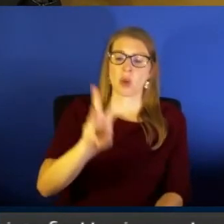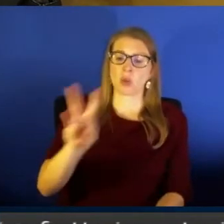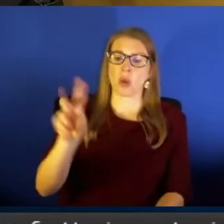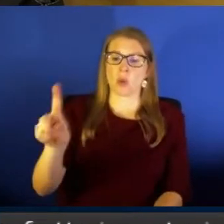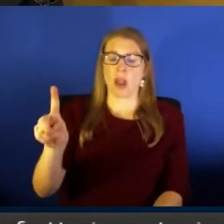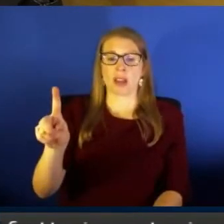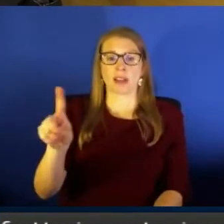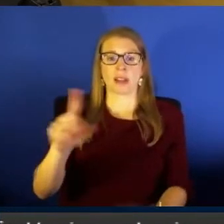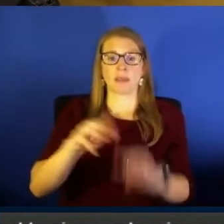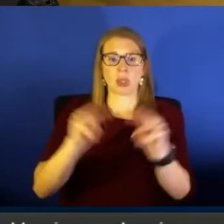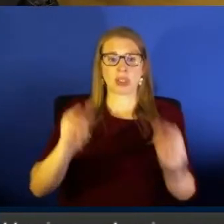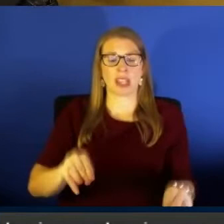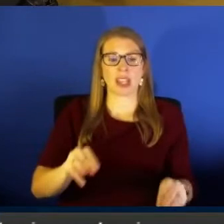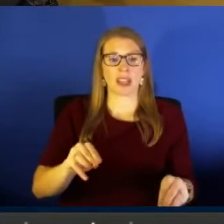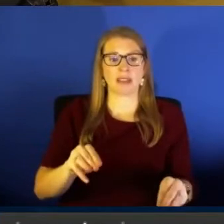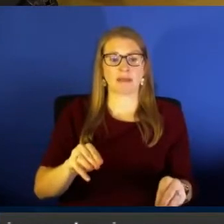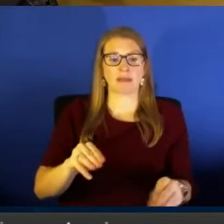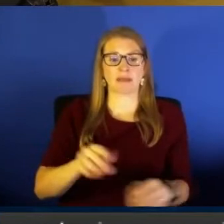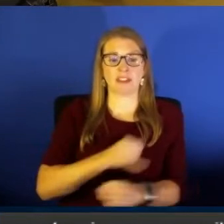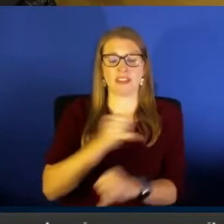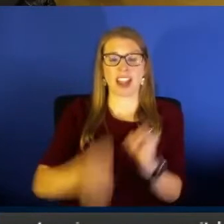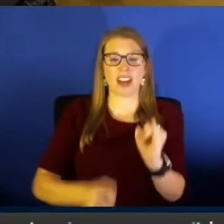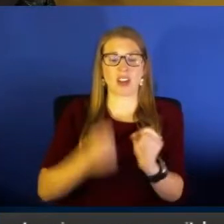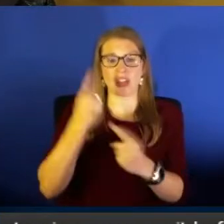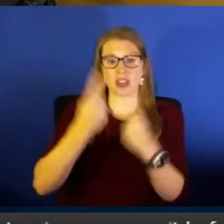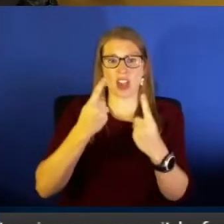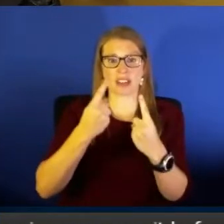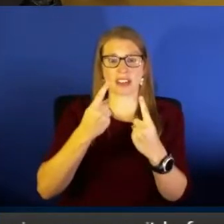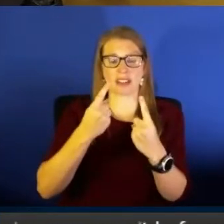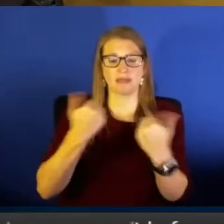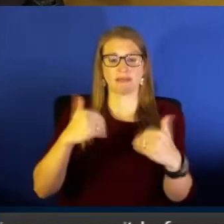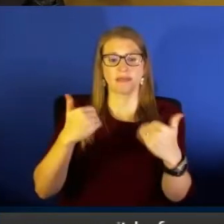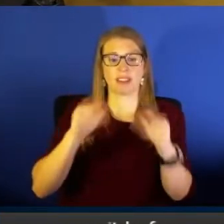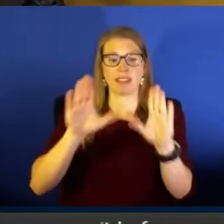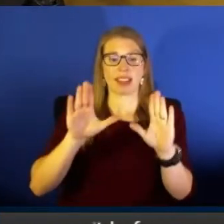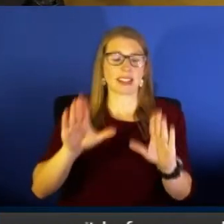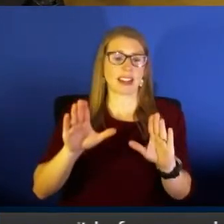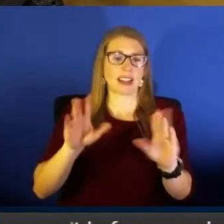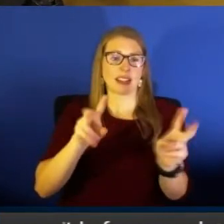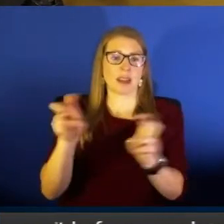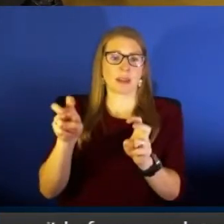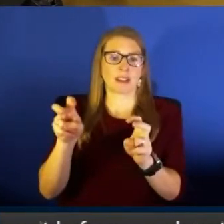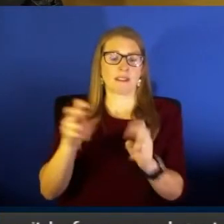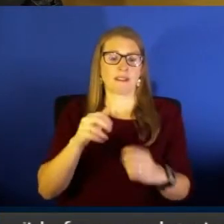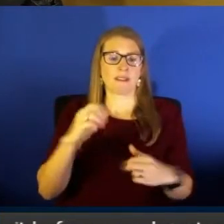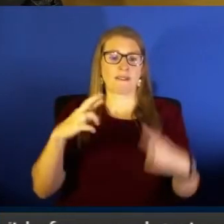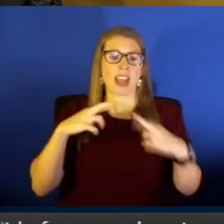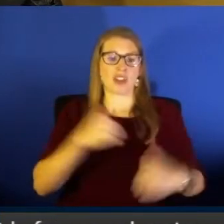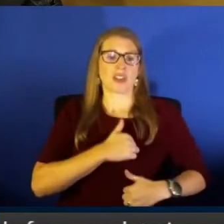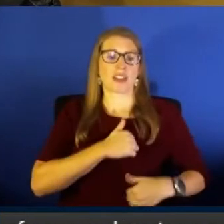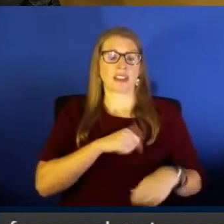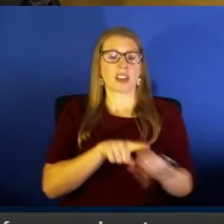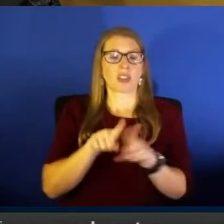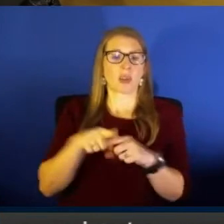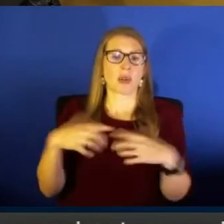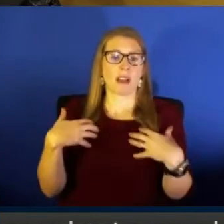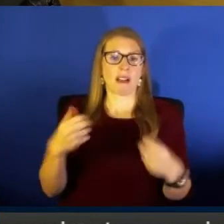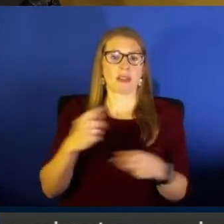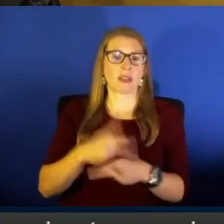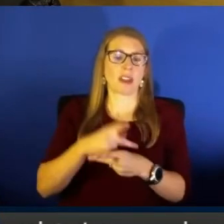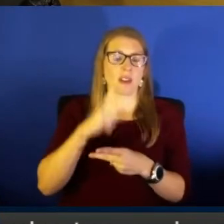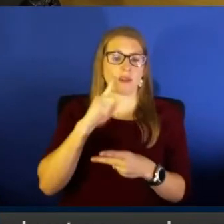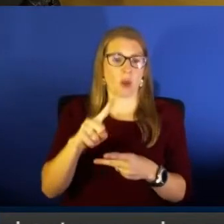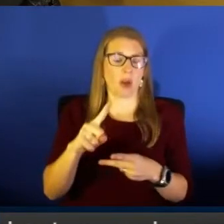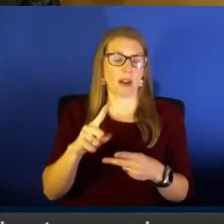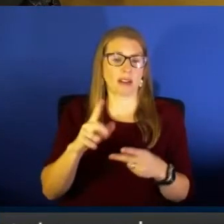thoughts on a fascinating topic of veterans and the health care for veterans. It really is